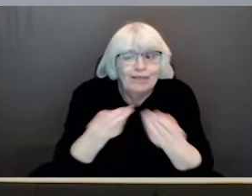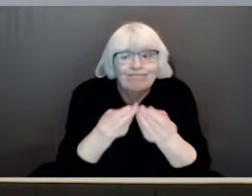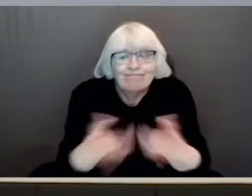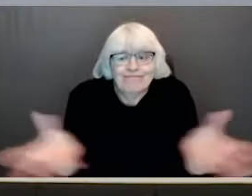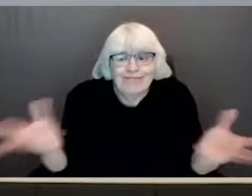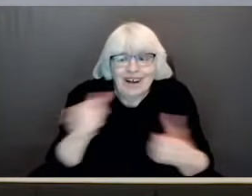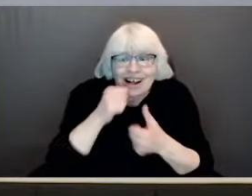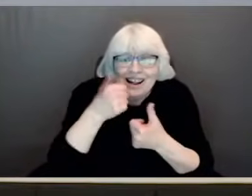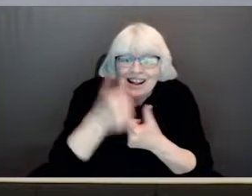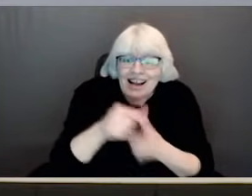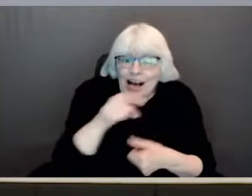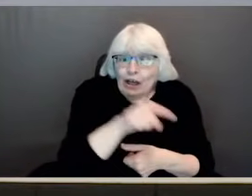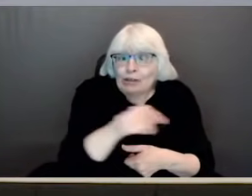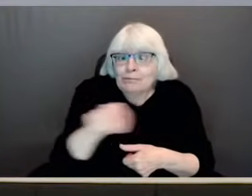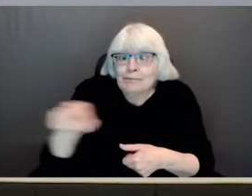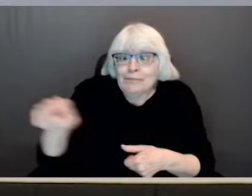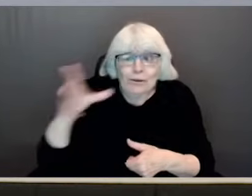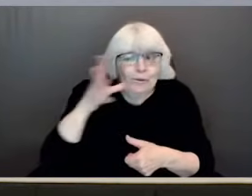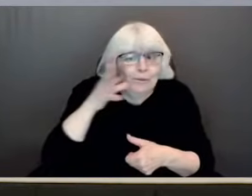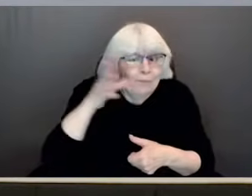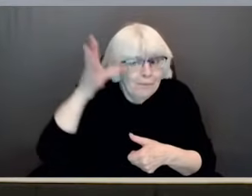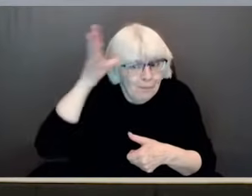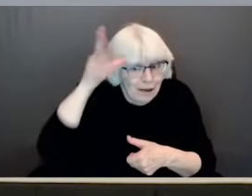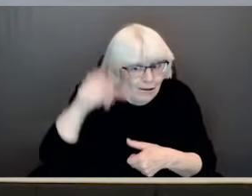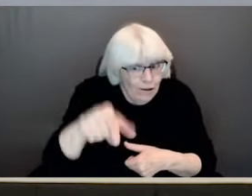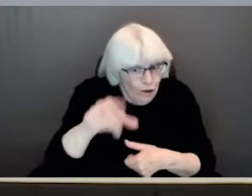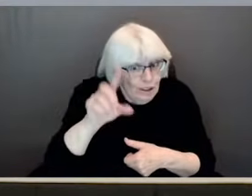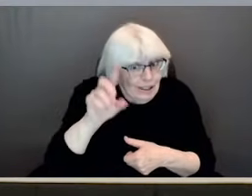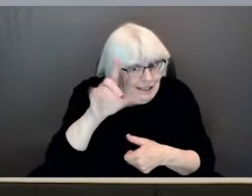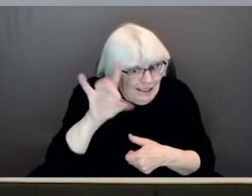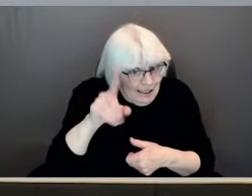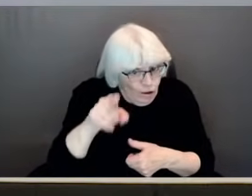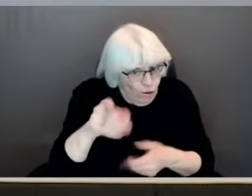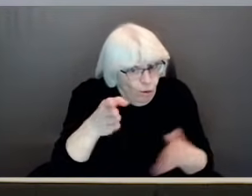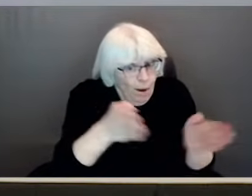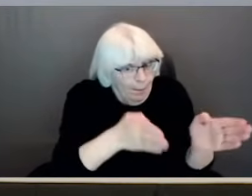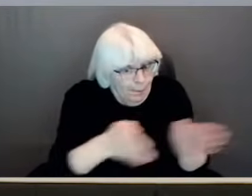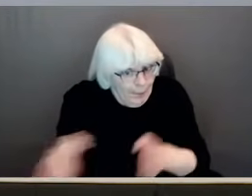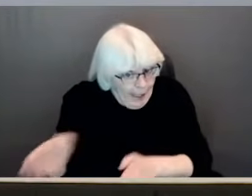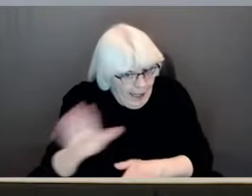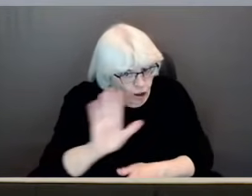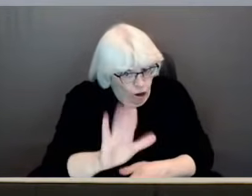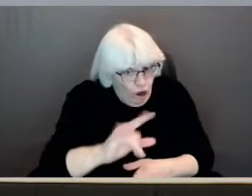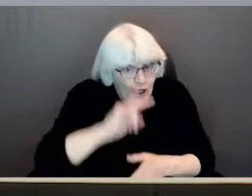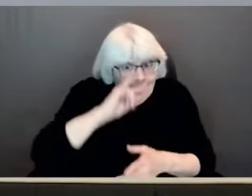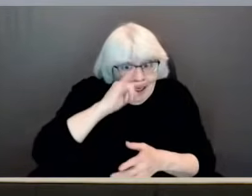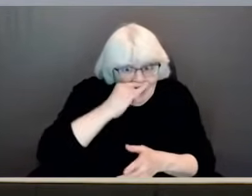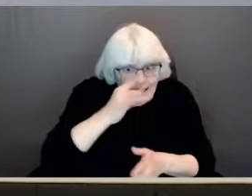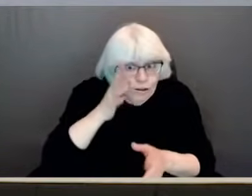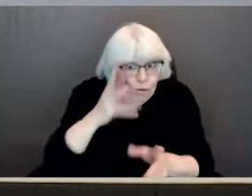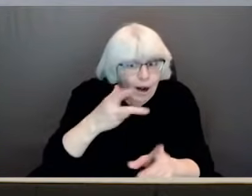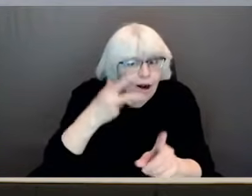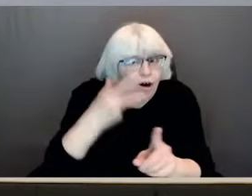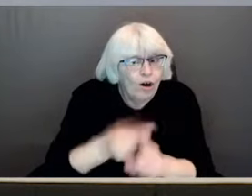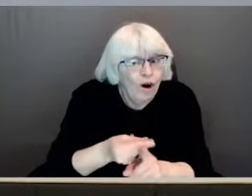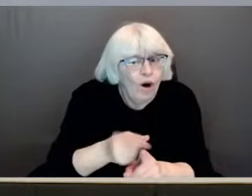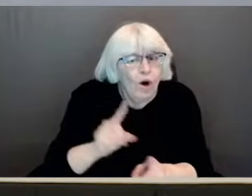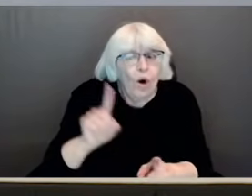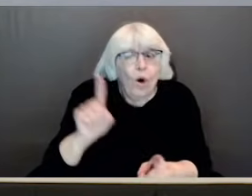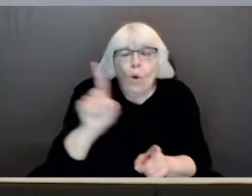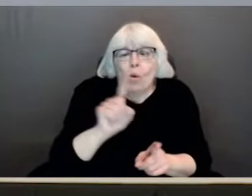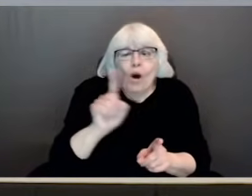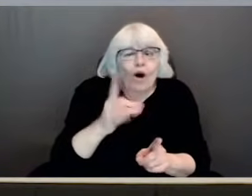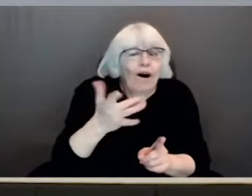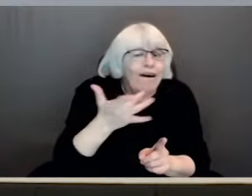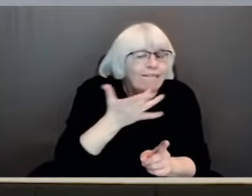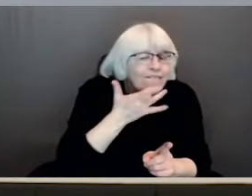to have their children immunized and the preferred location for their children to be immunized. Public health nursing at Health PEI